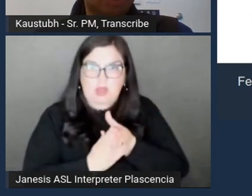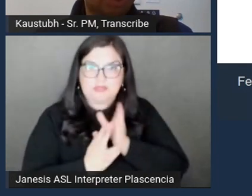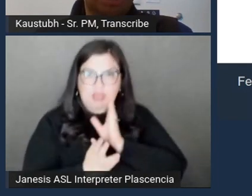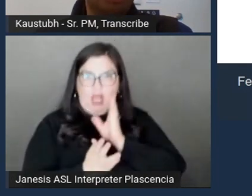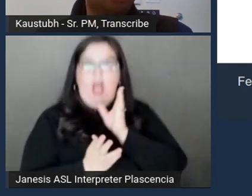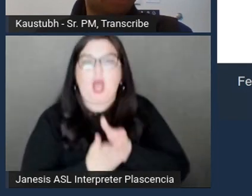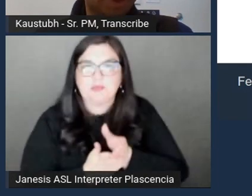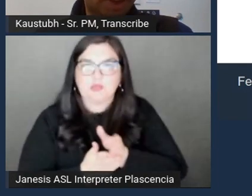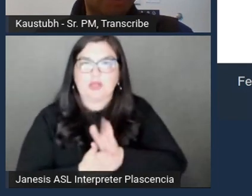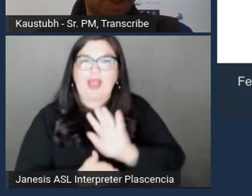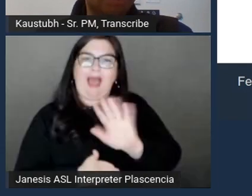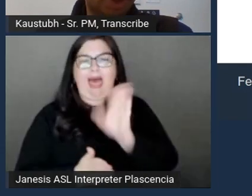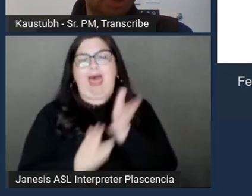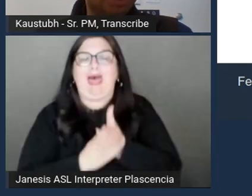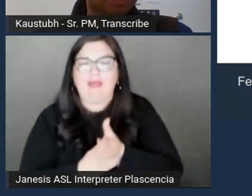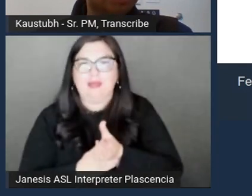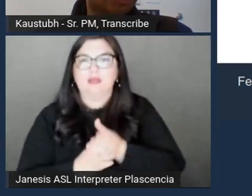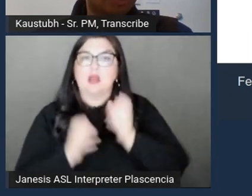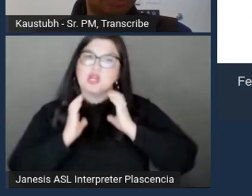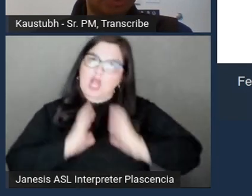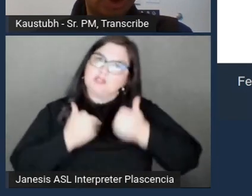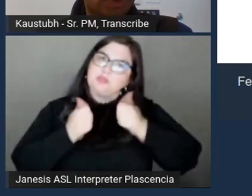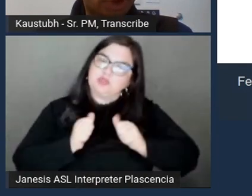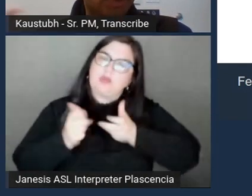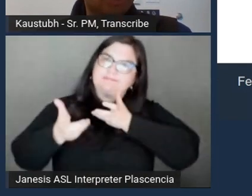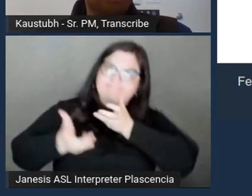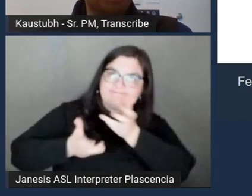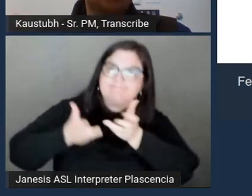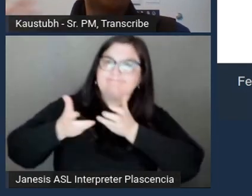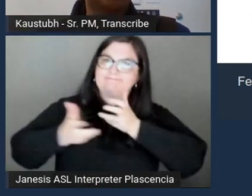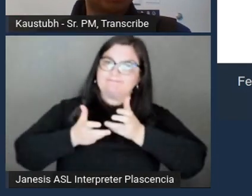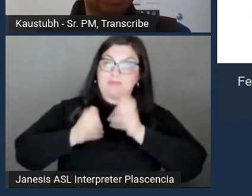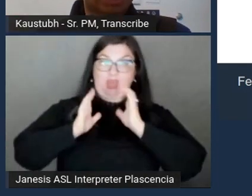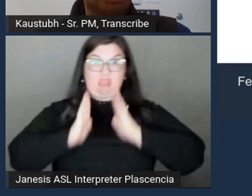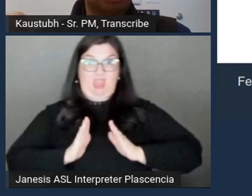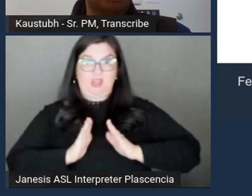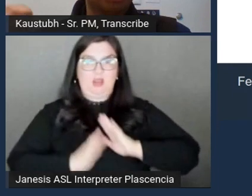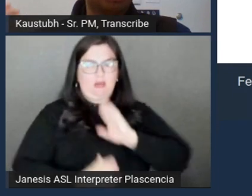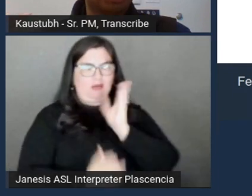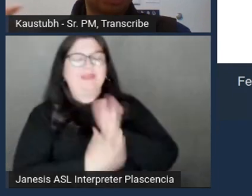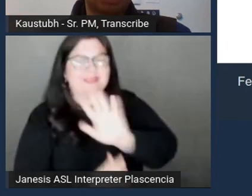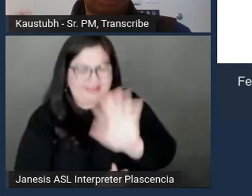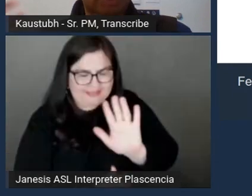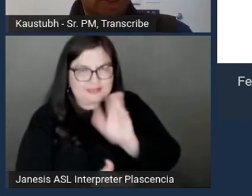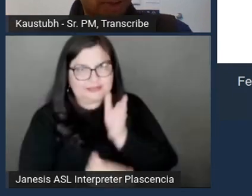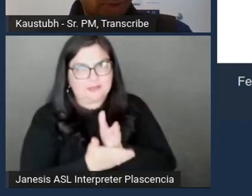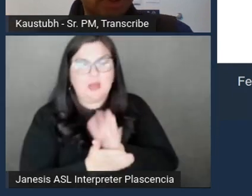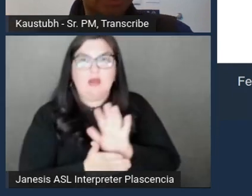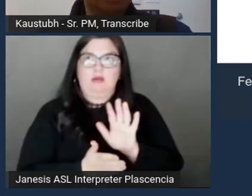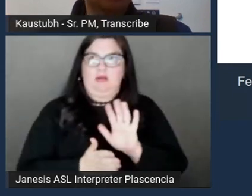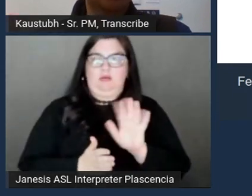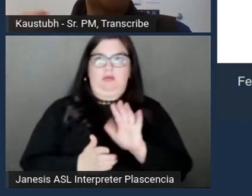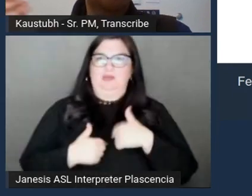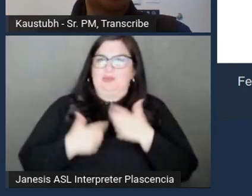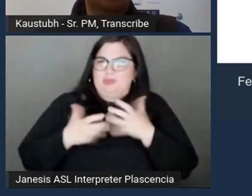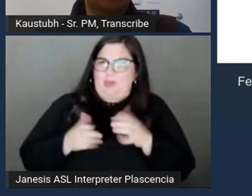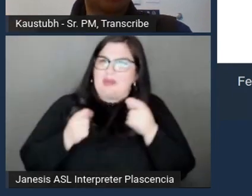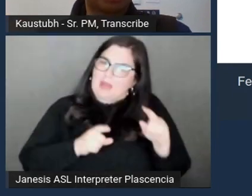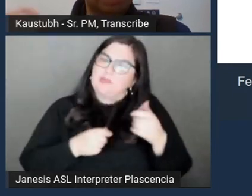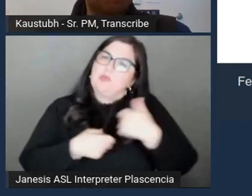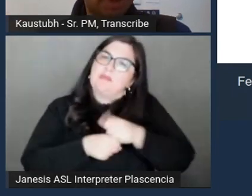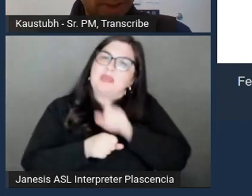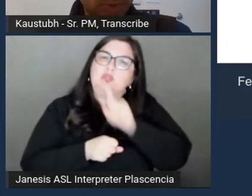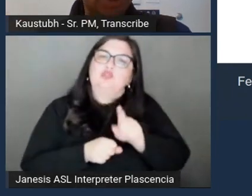them for like a long period of time, right? So usually what you want is your agents, they should be effective listeners where they're trying